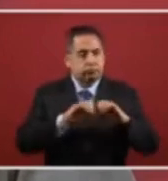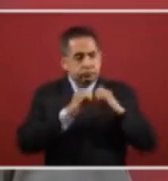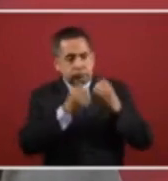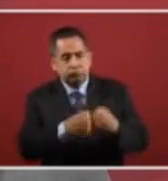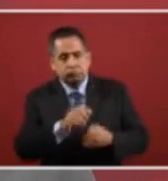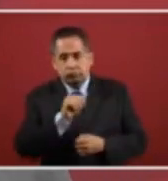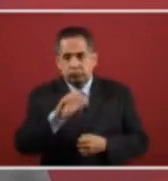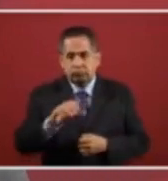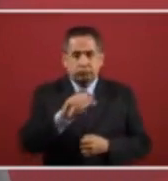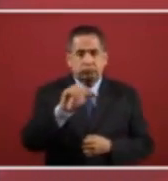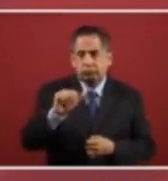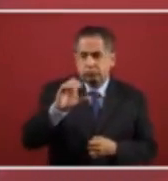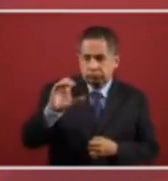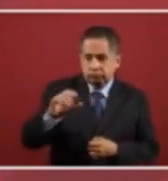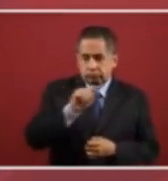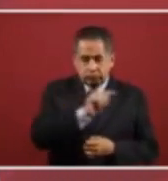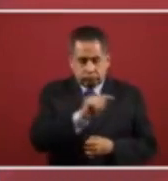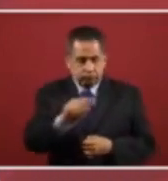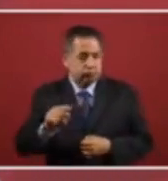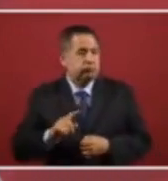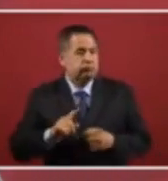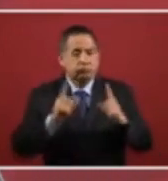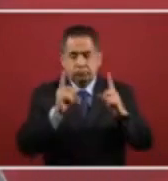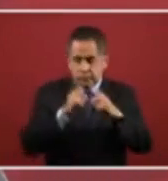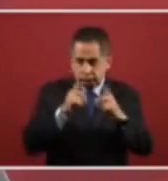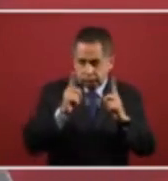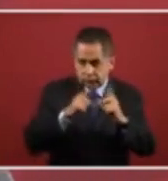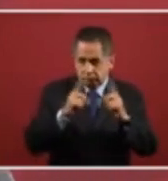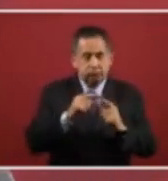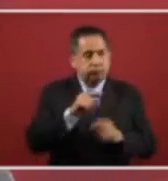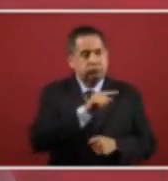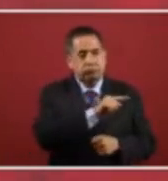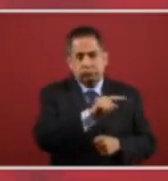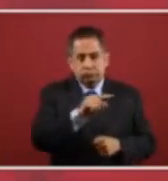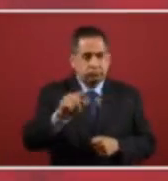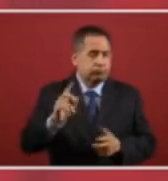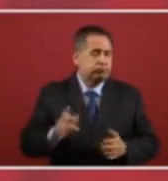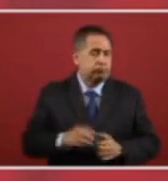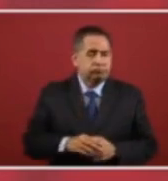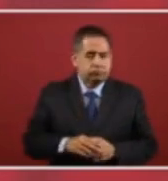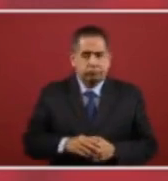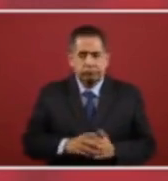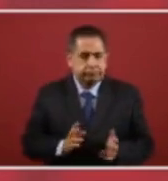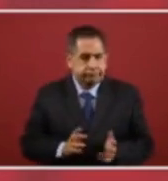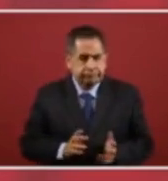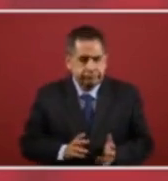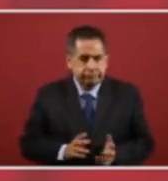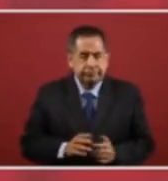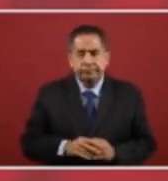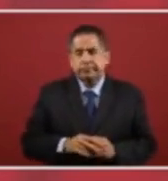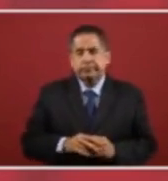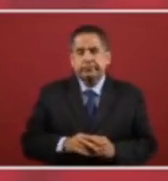and organizations and civil, the churches.